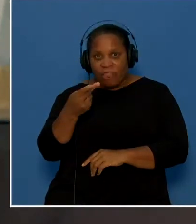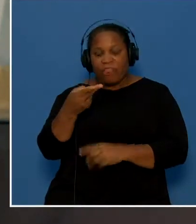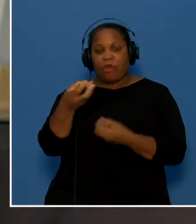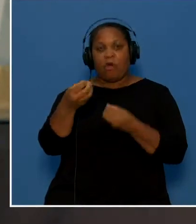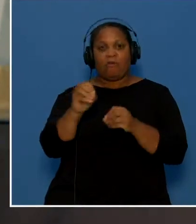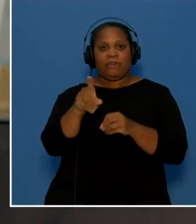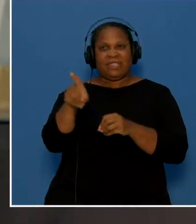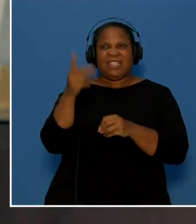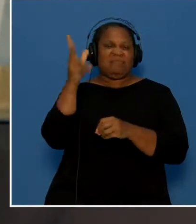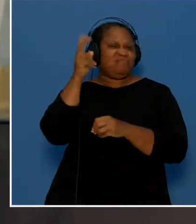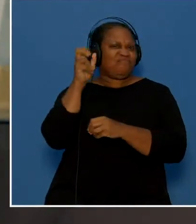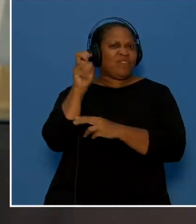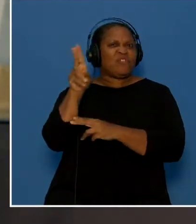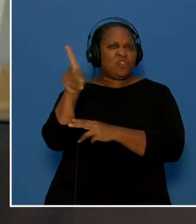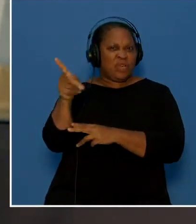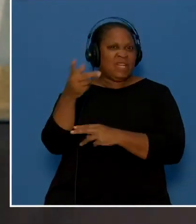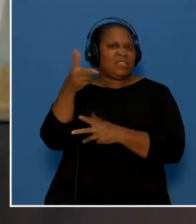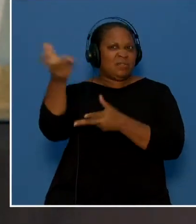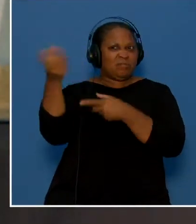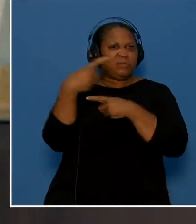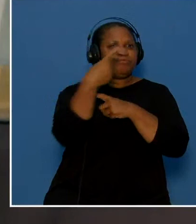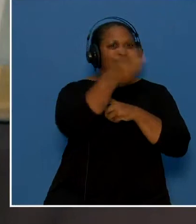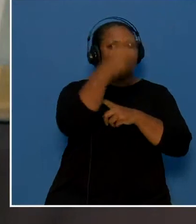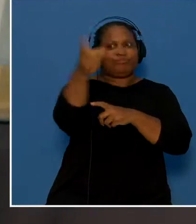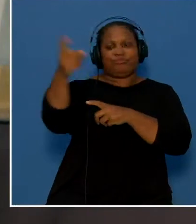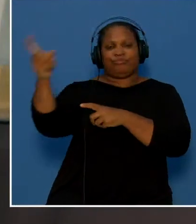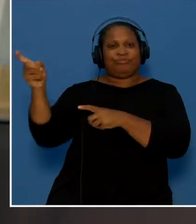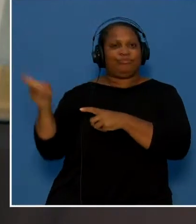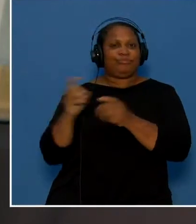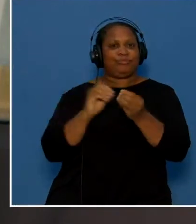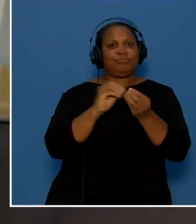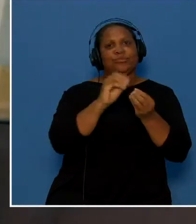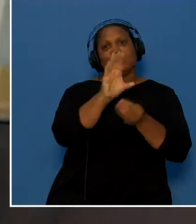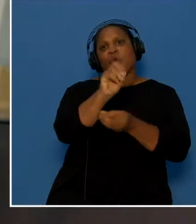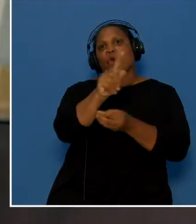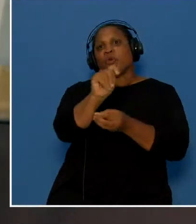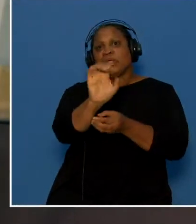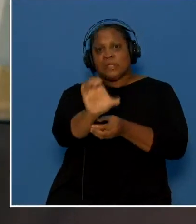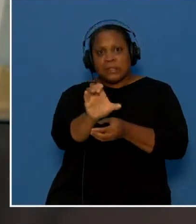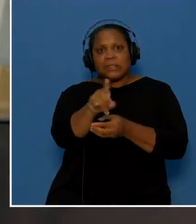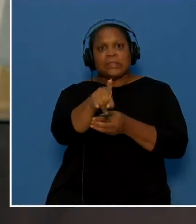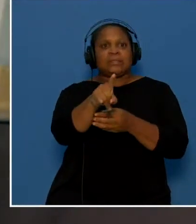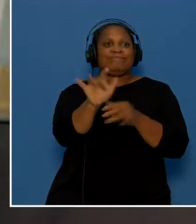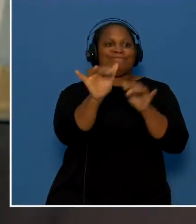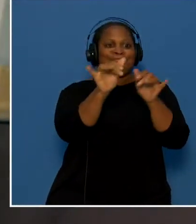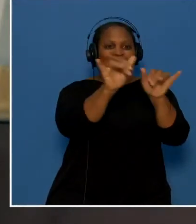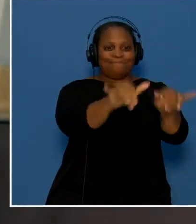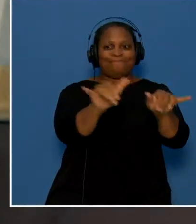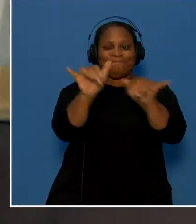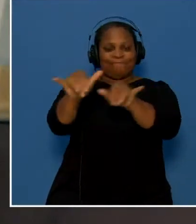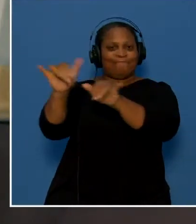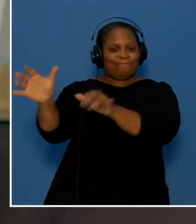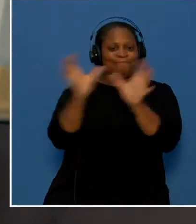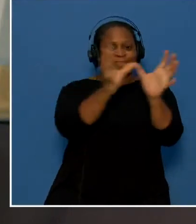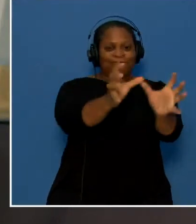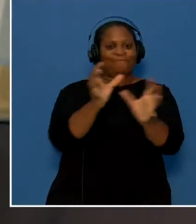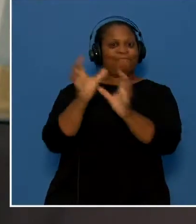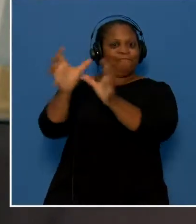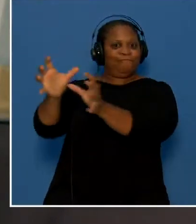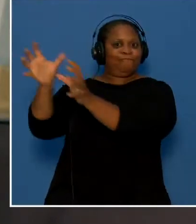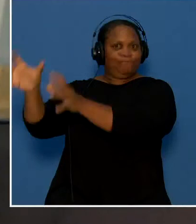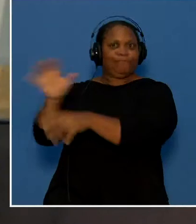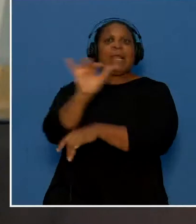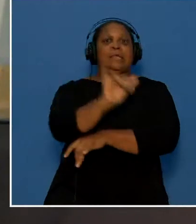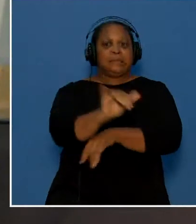be providing to Bermuda as well as the other OTCs the same level, the same proportion in which they receive themselves. So we are